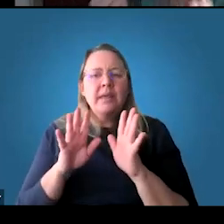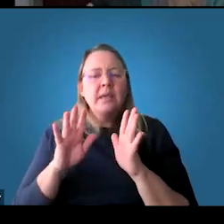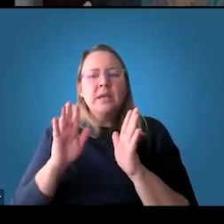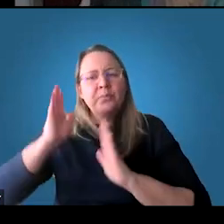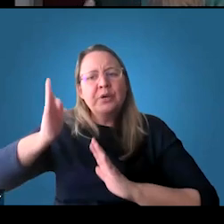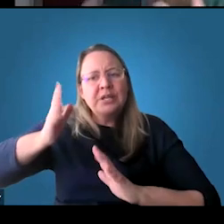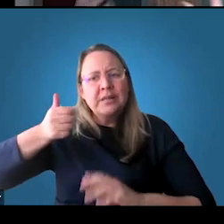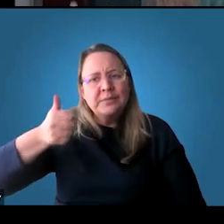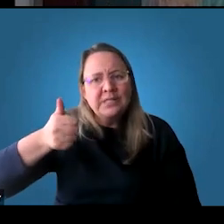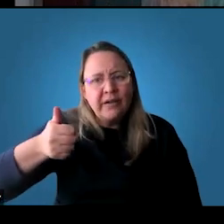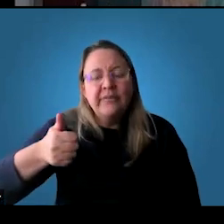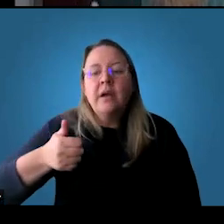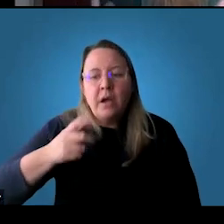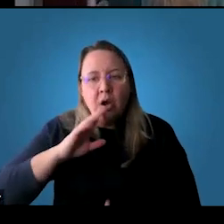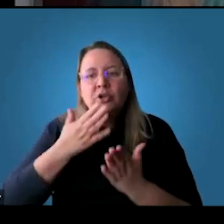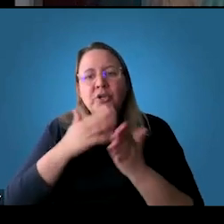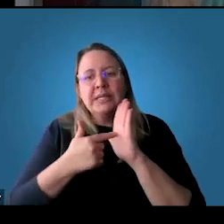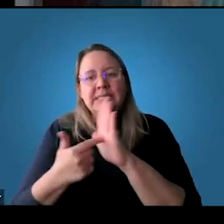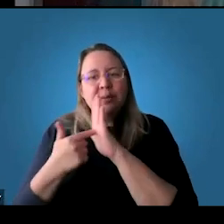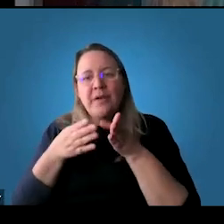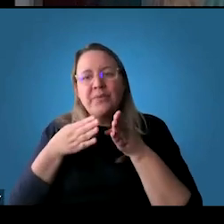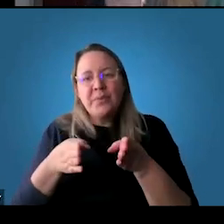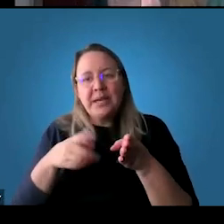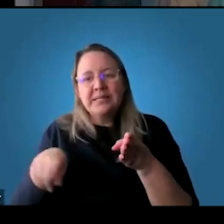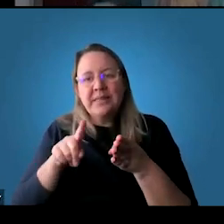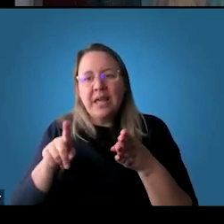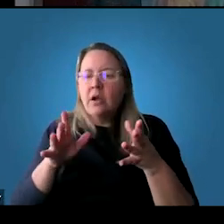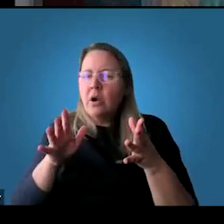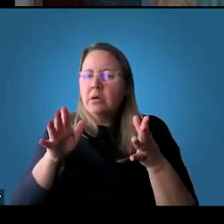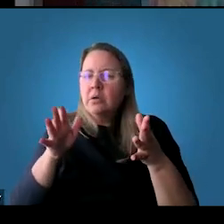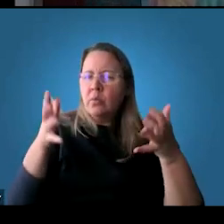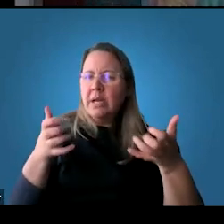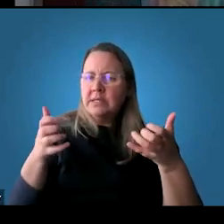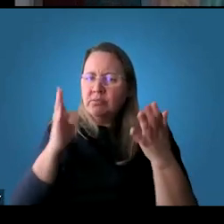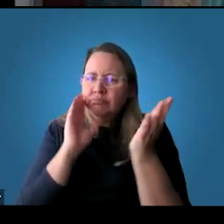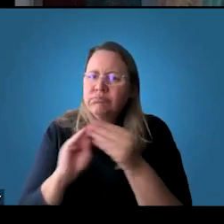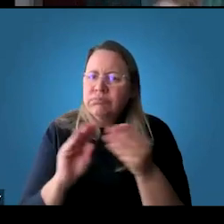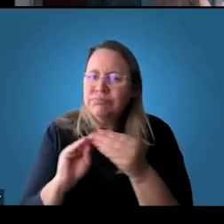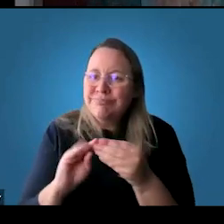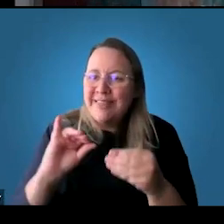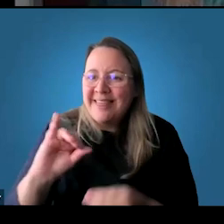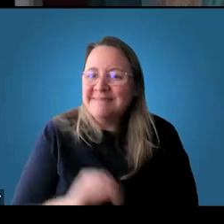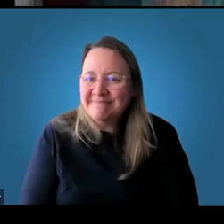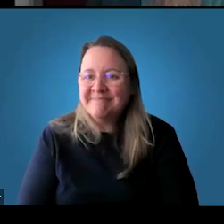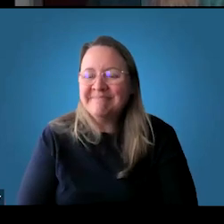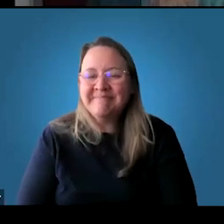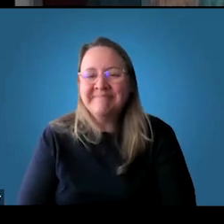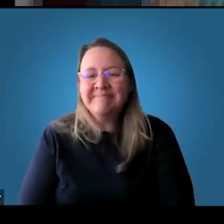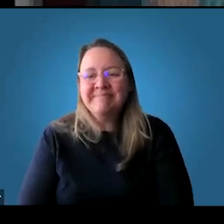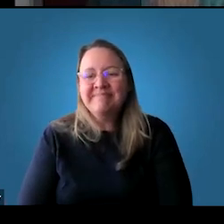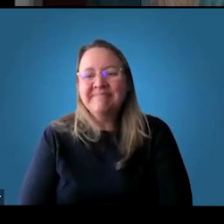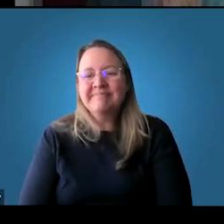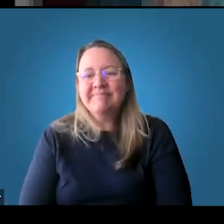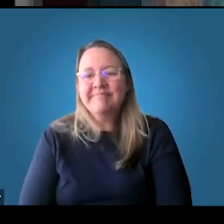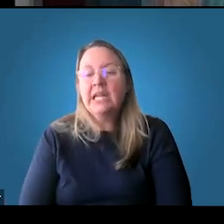presentations themselves are examples of the ways in which they're choosing to tell that story. And embedded in that